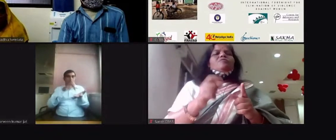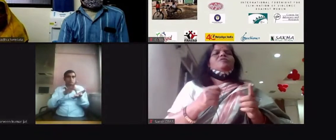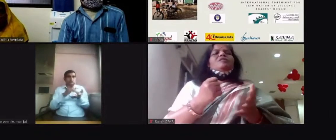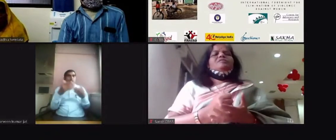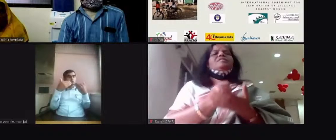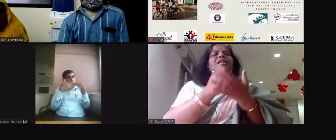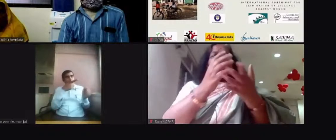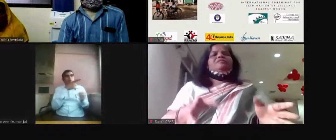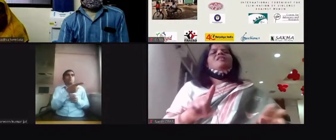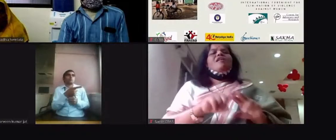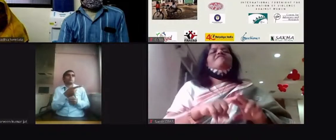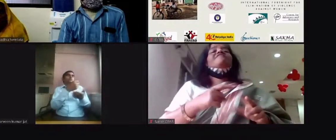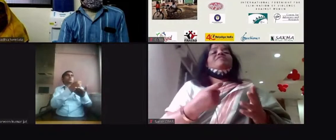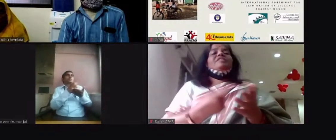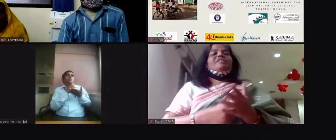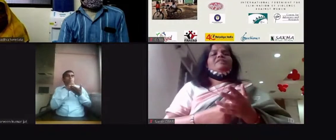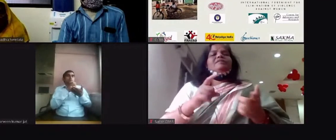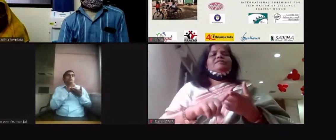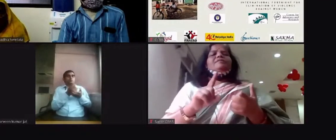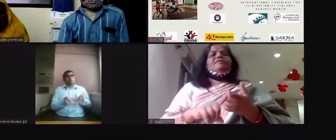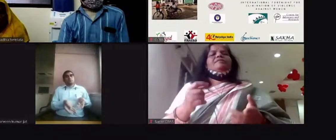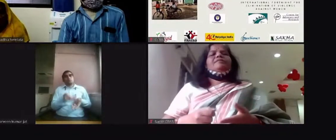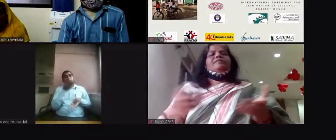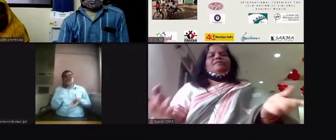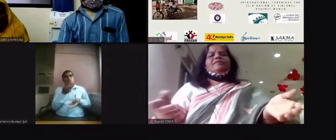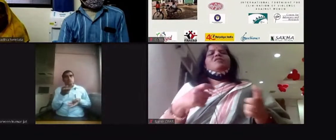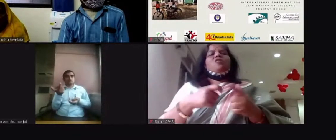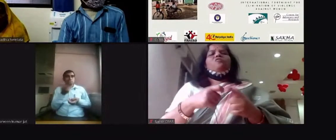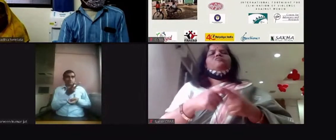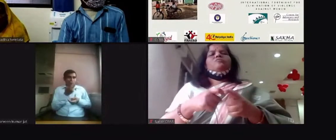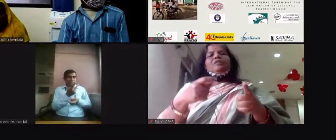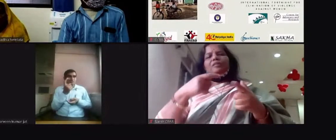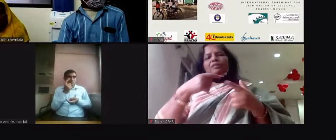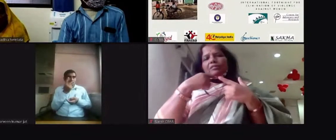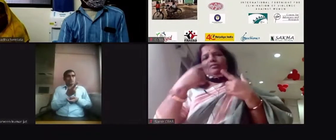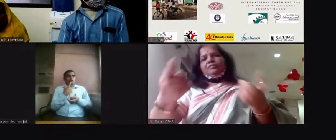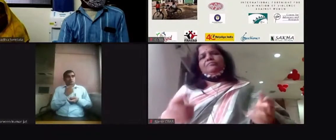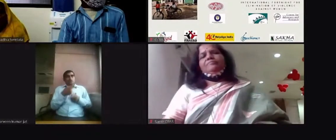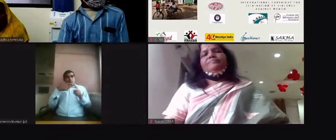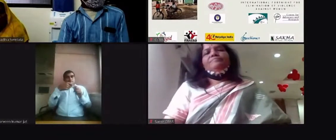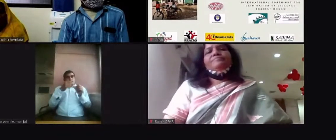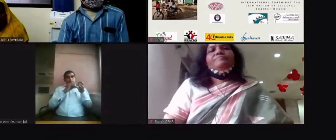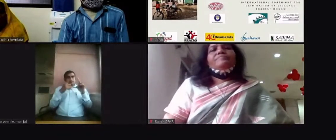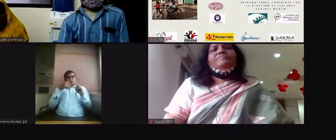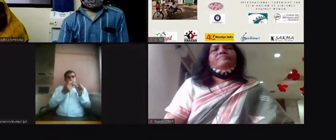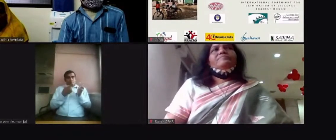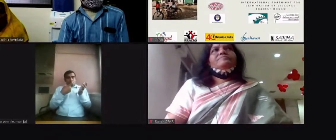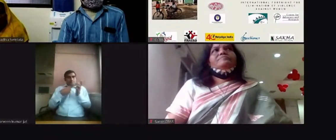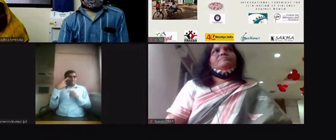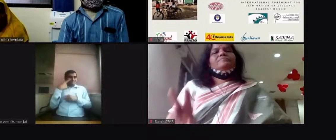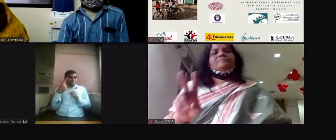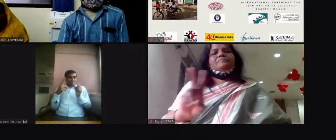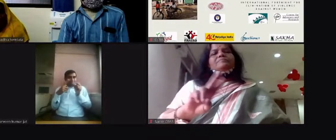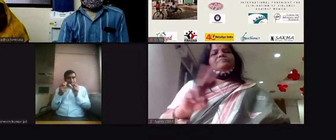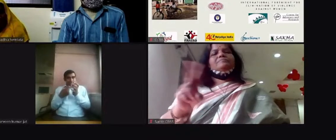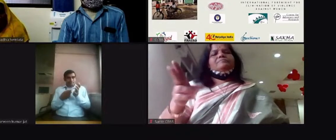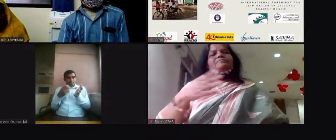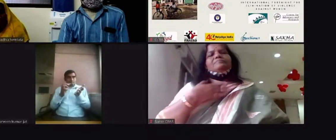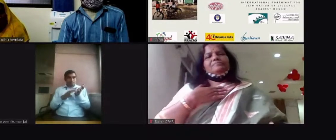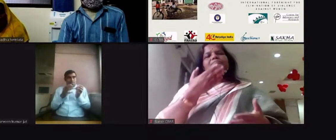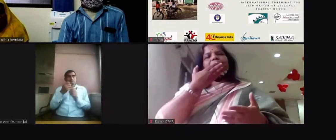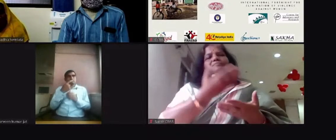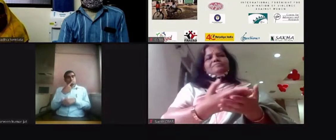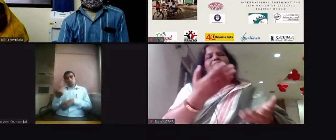there is any government scheme or any organization that has something like this, some such services, it will be